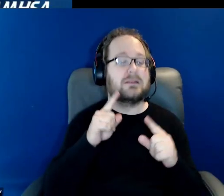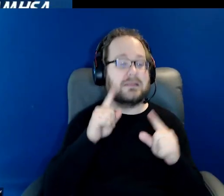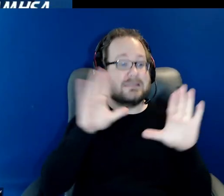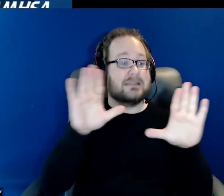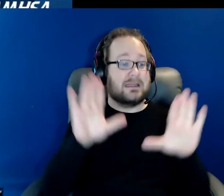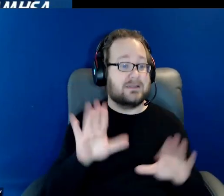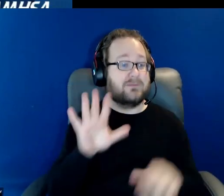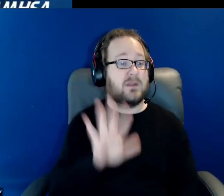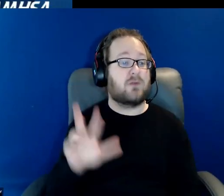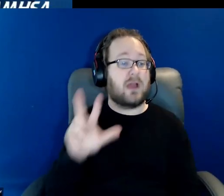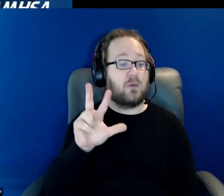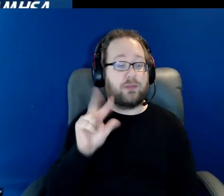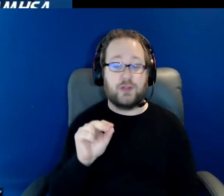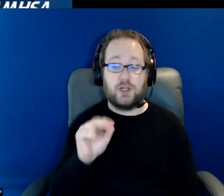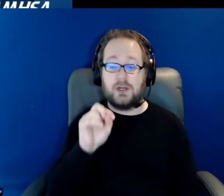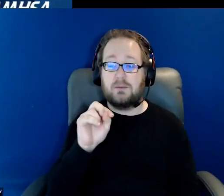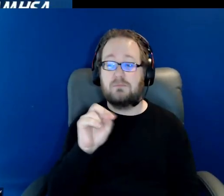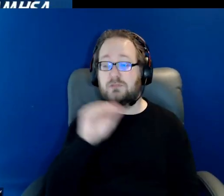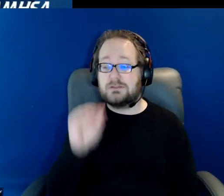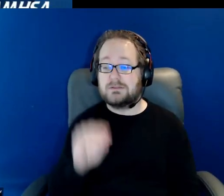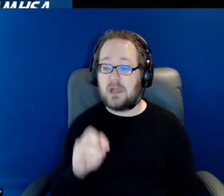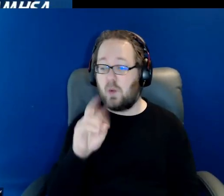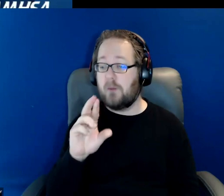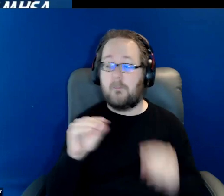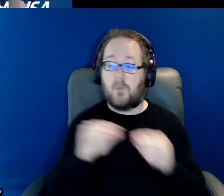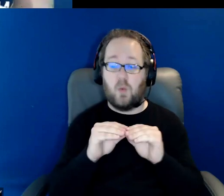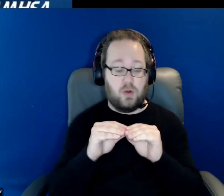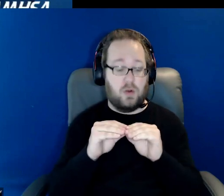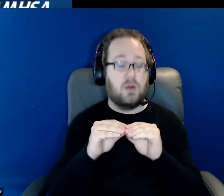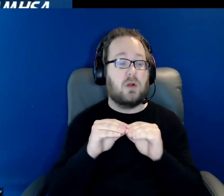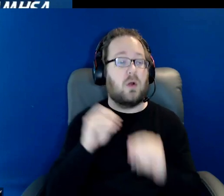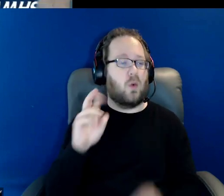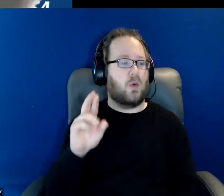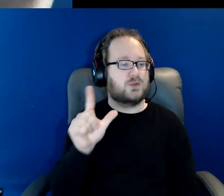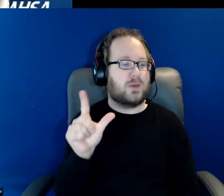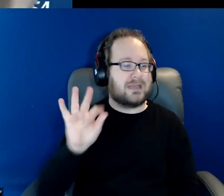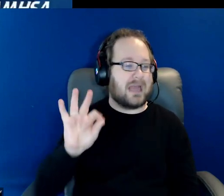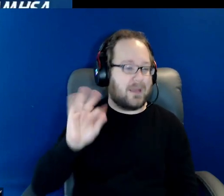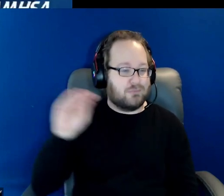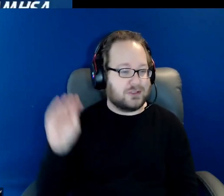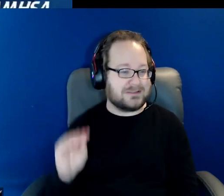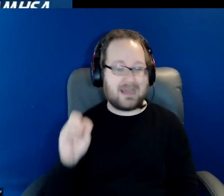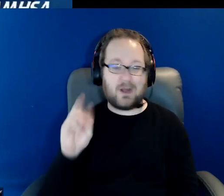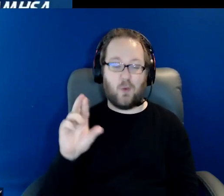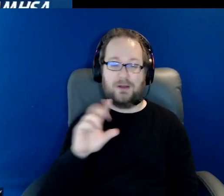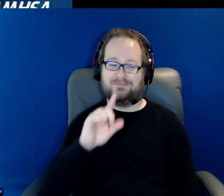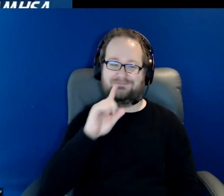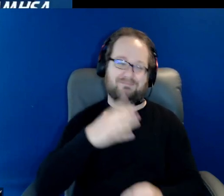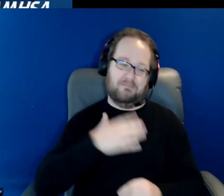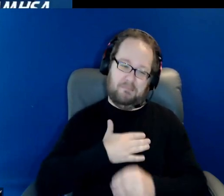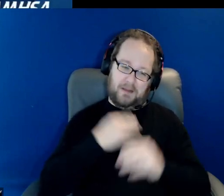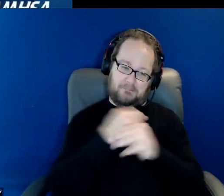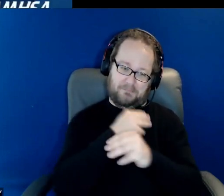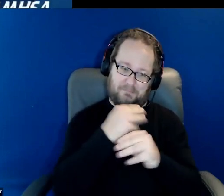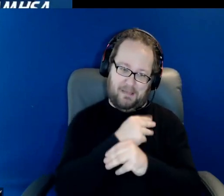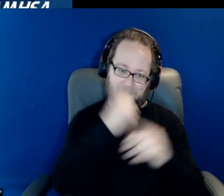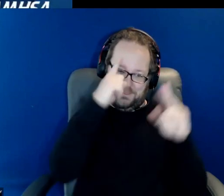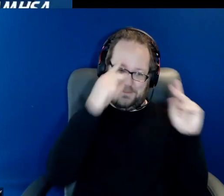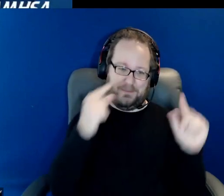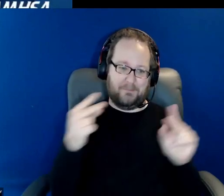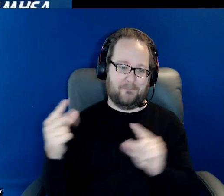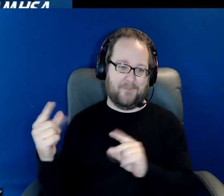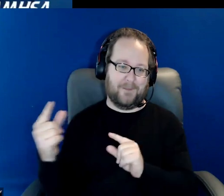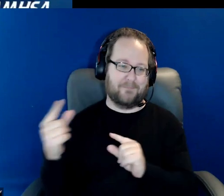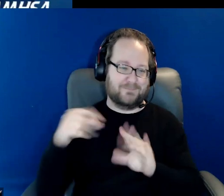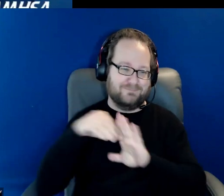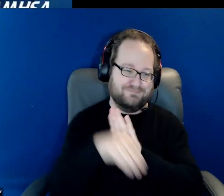around 30 more percent or 29%, or I'm really bad at doing math off the top of my head, really